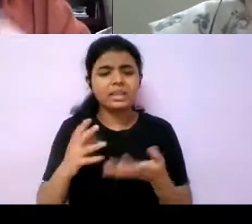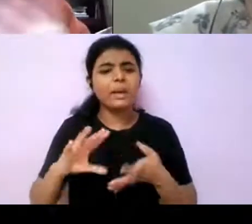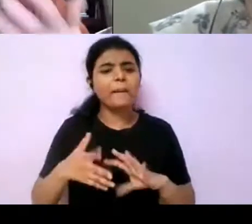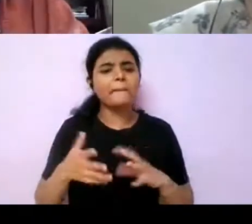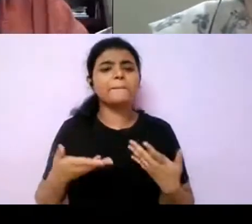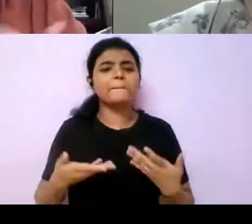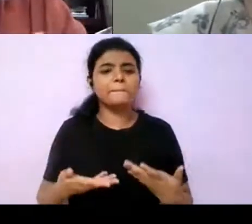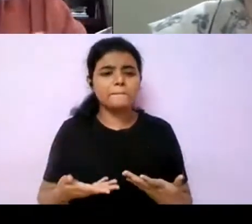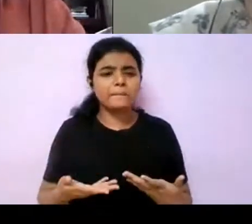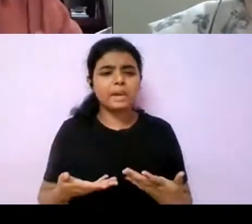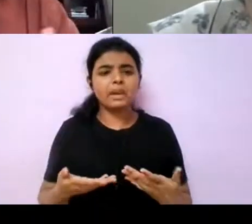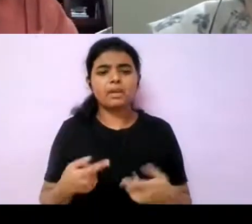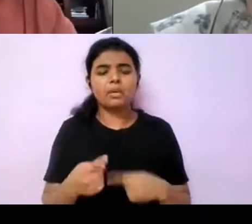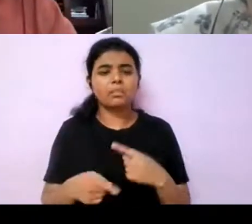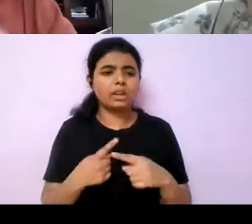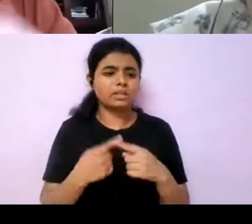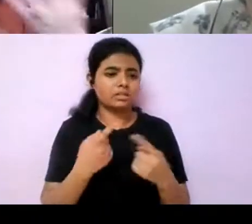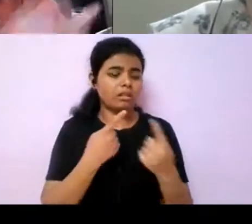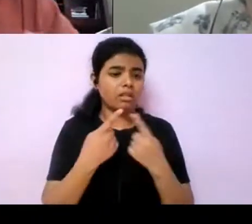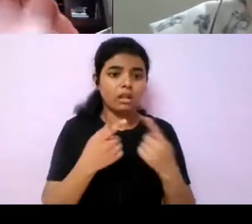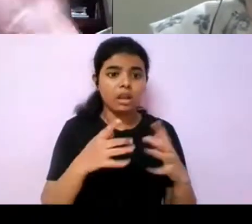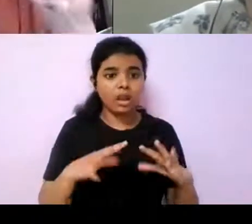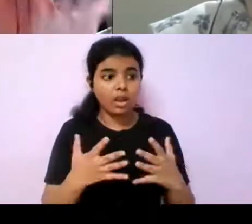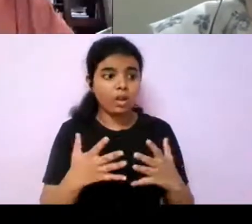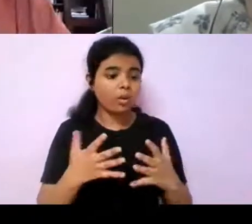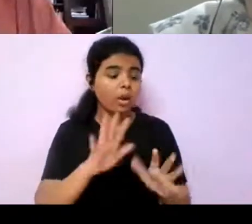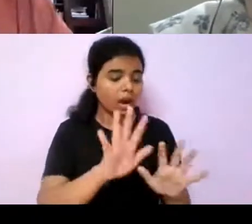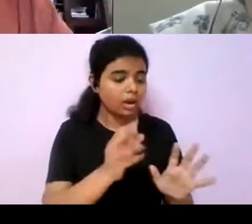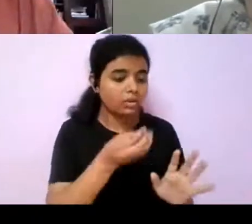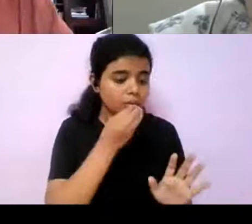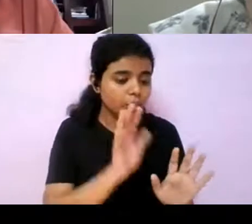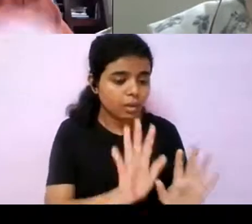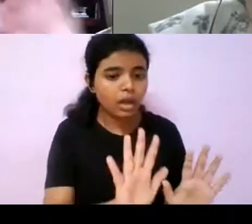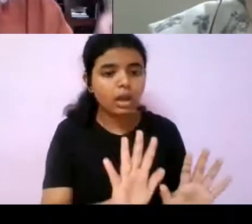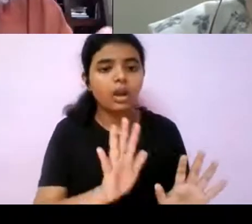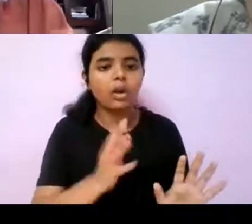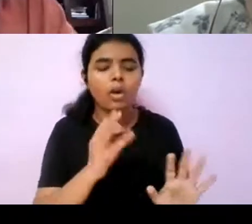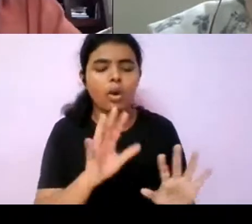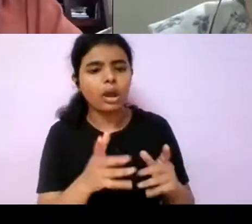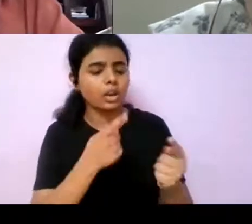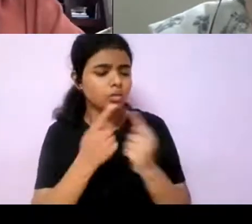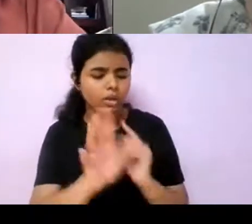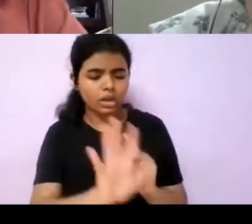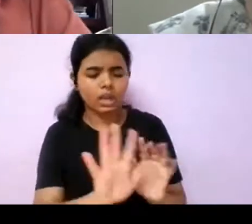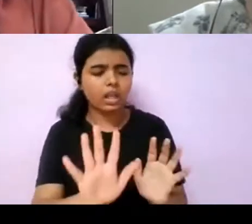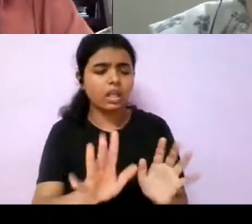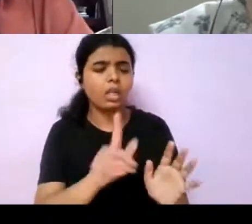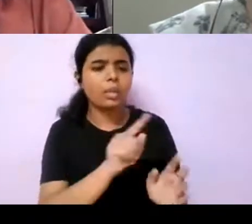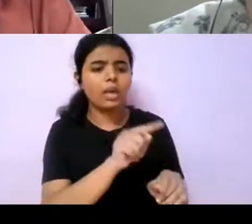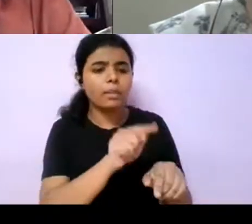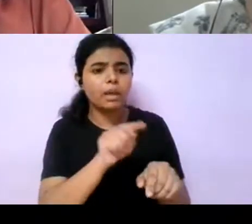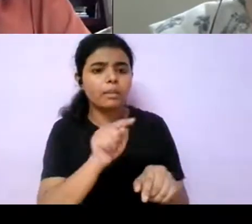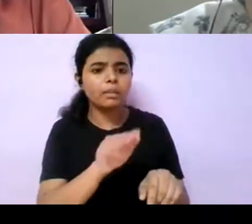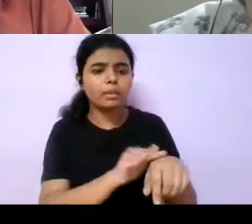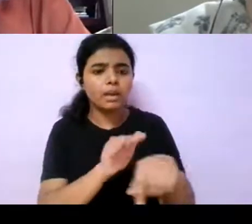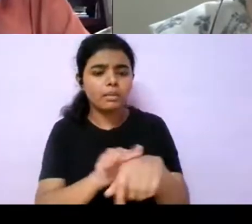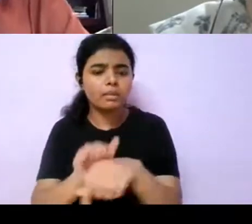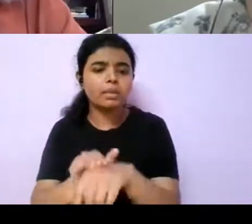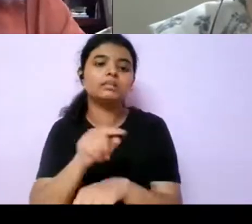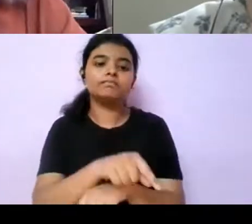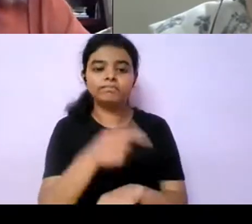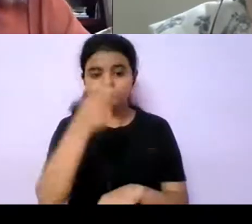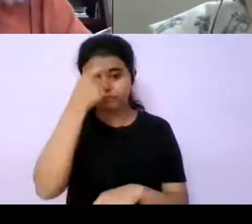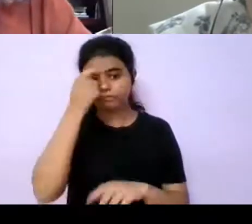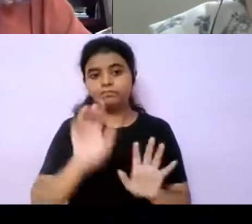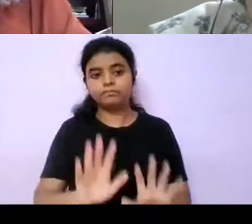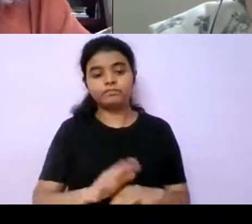and can't be talked out of, constantly going to the refrigerator, whenever possible, and really